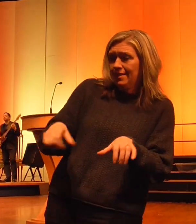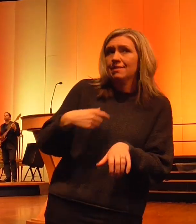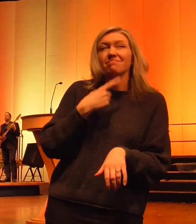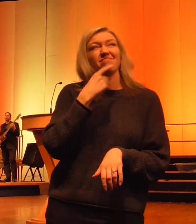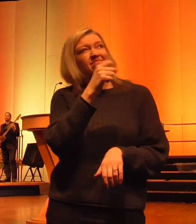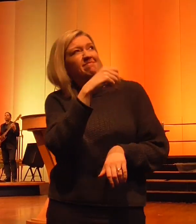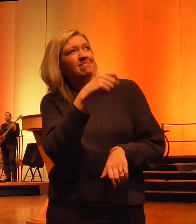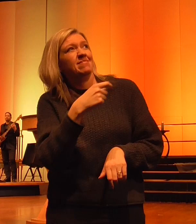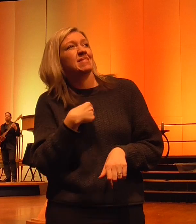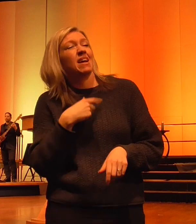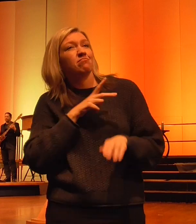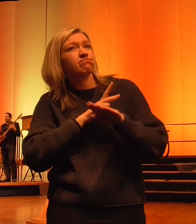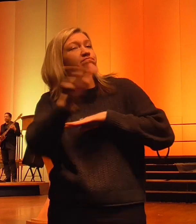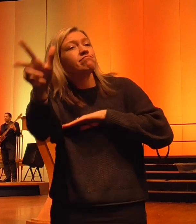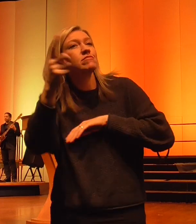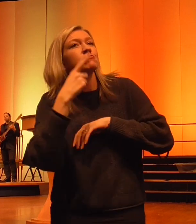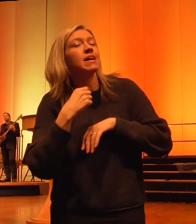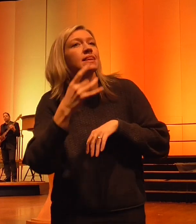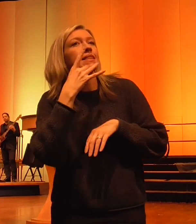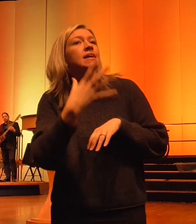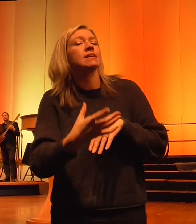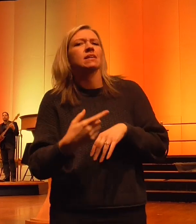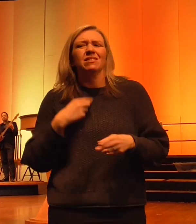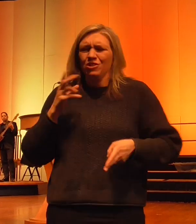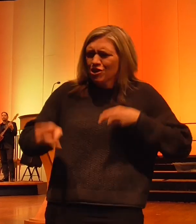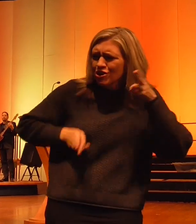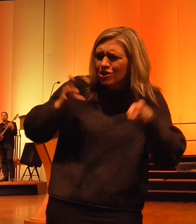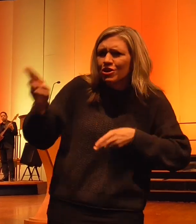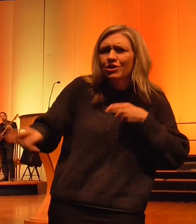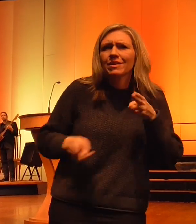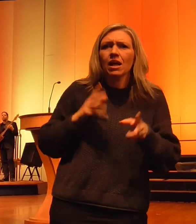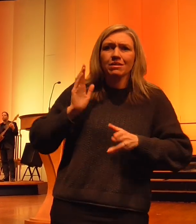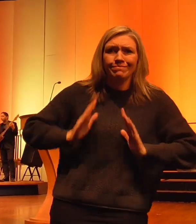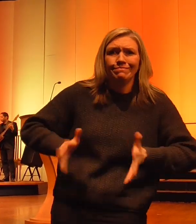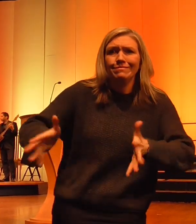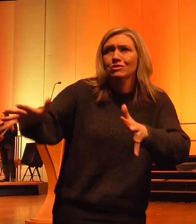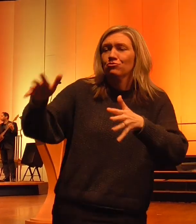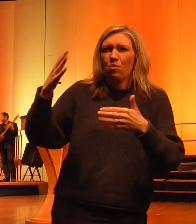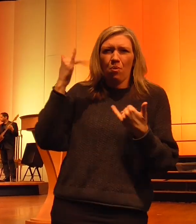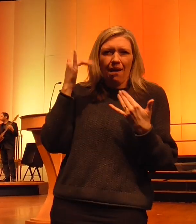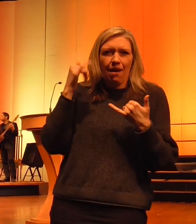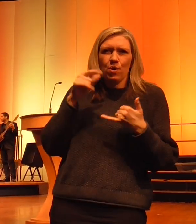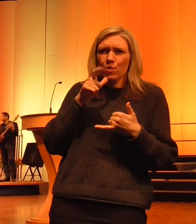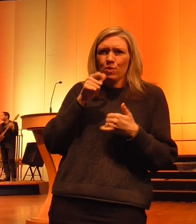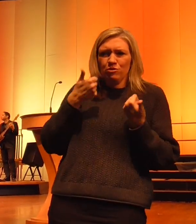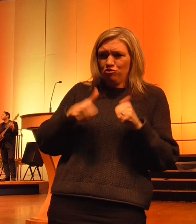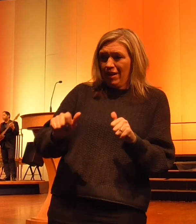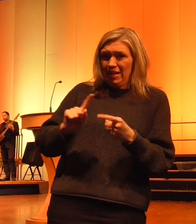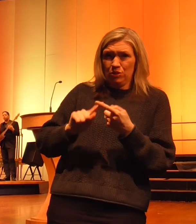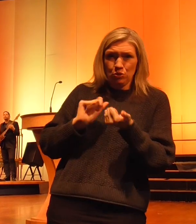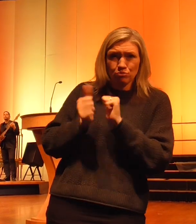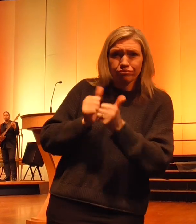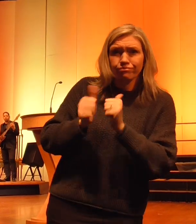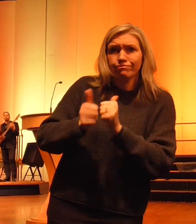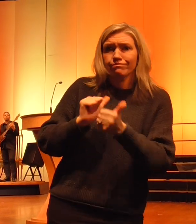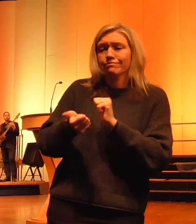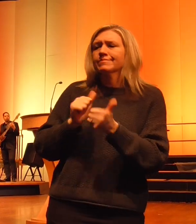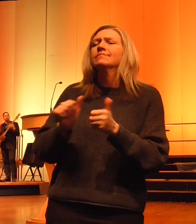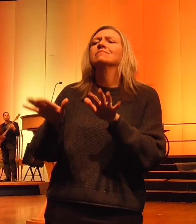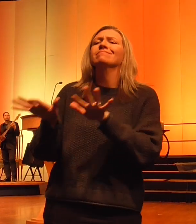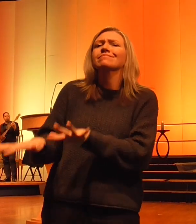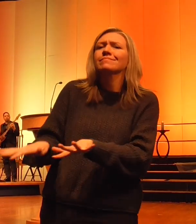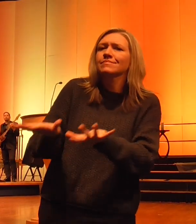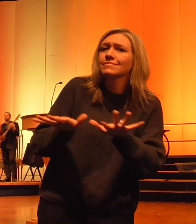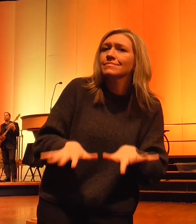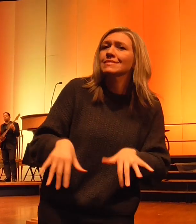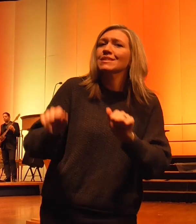yes, sir, and a light of red. What's your hurry, why the race? Who are you trying to keep it with? Take your time